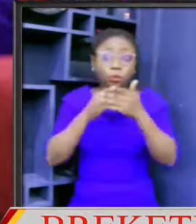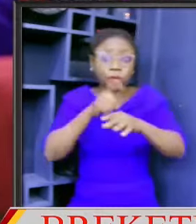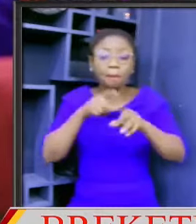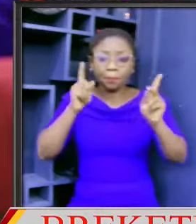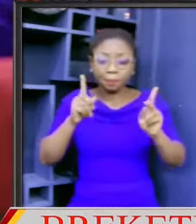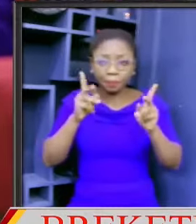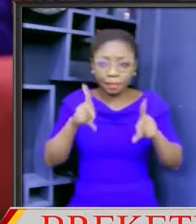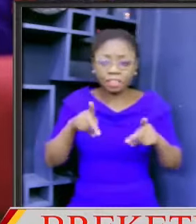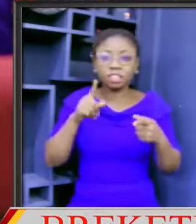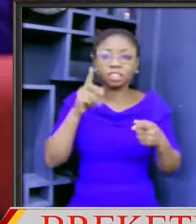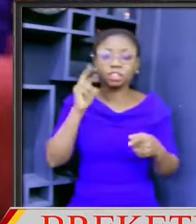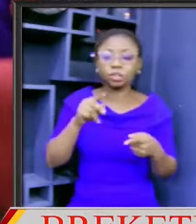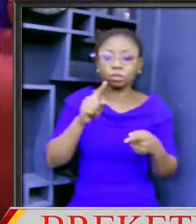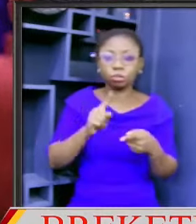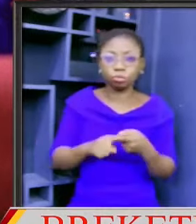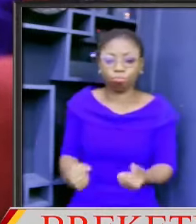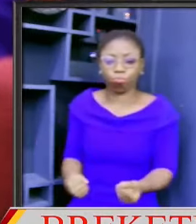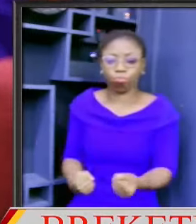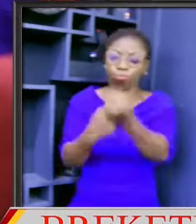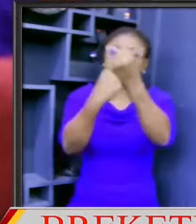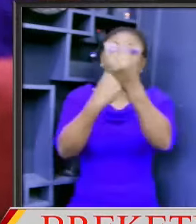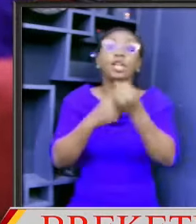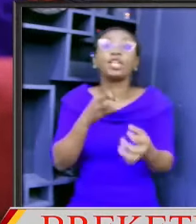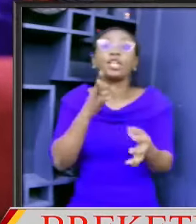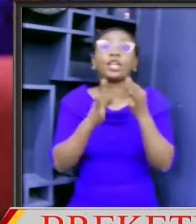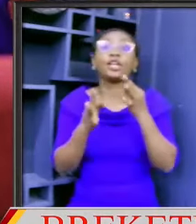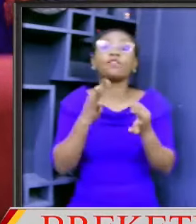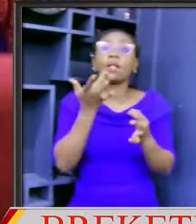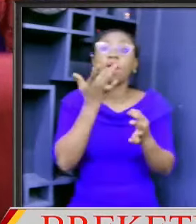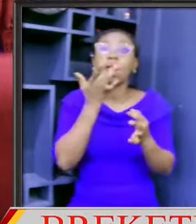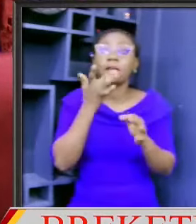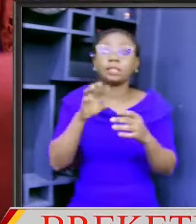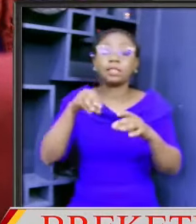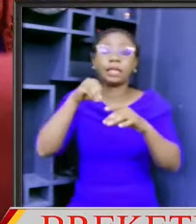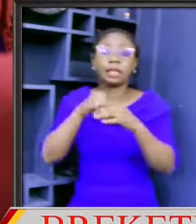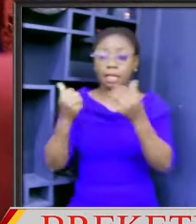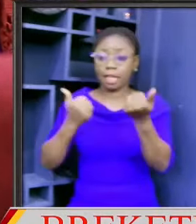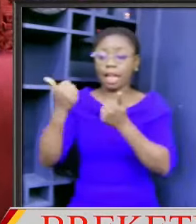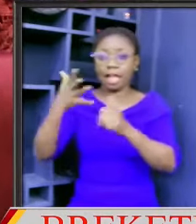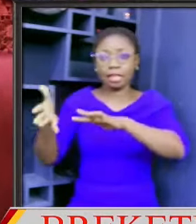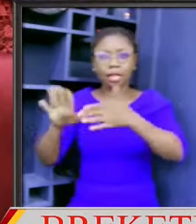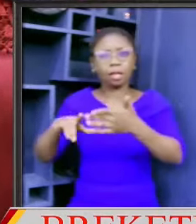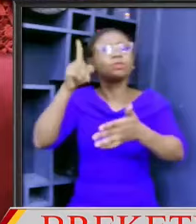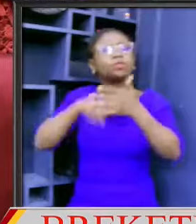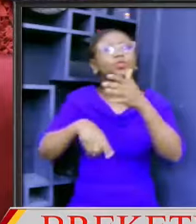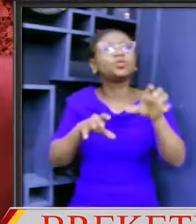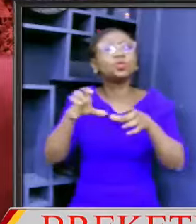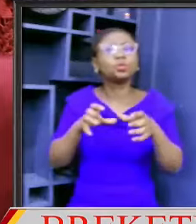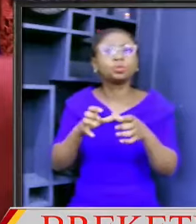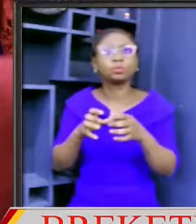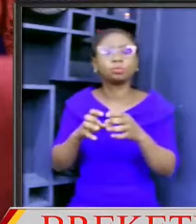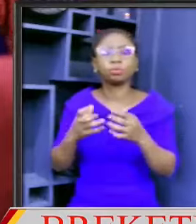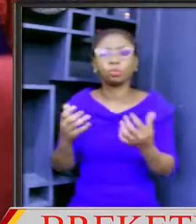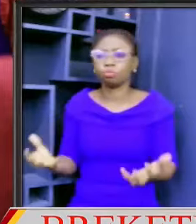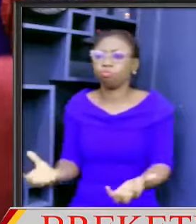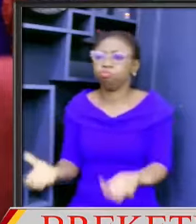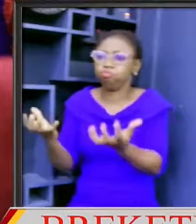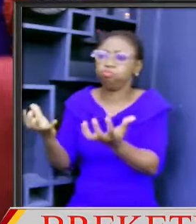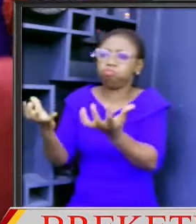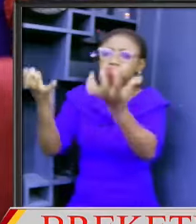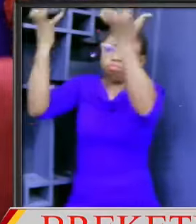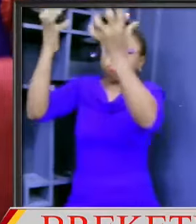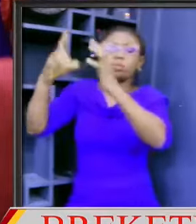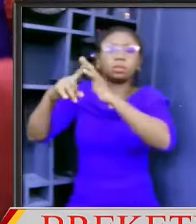for motor don't run down, what thing did they do? Cha-cha. Then they boosted them. Now, what thing I do with that? I boosted her.